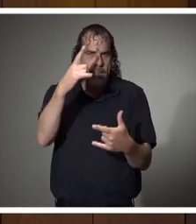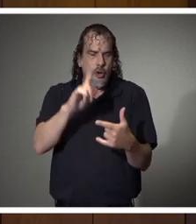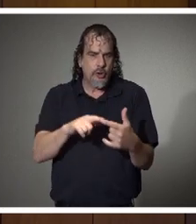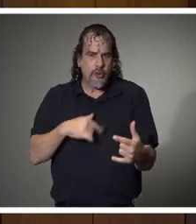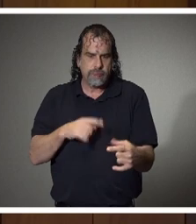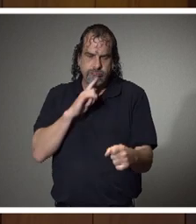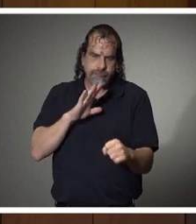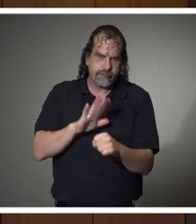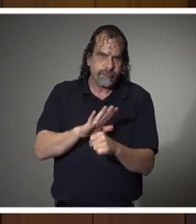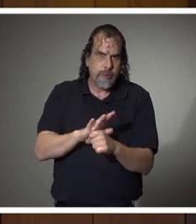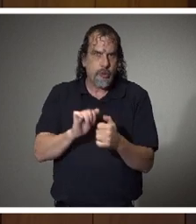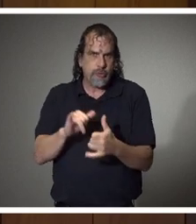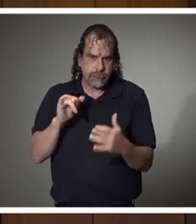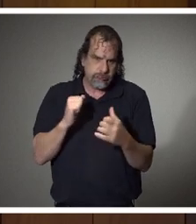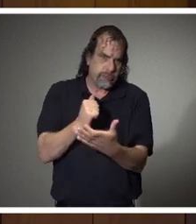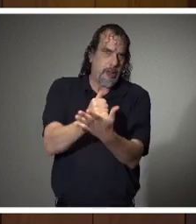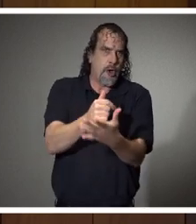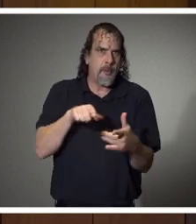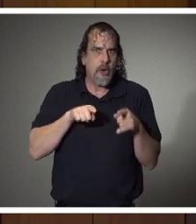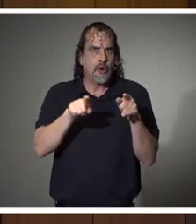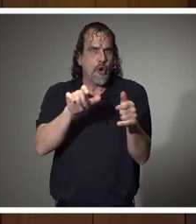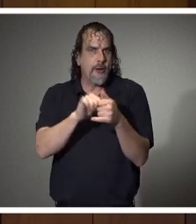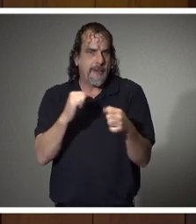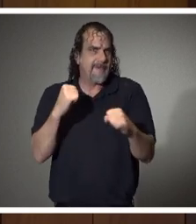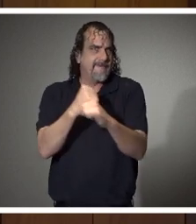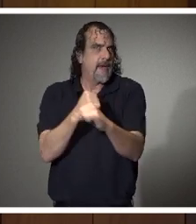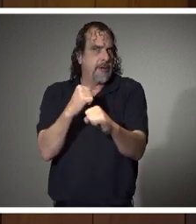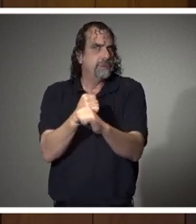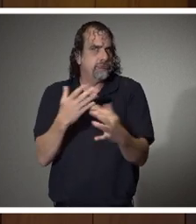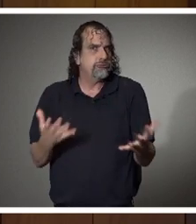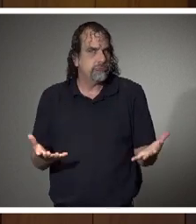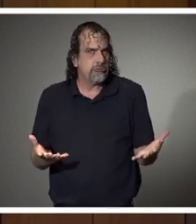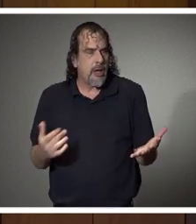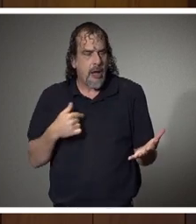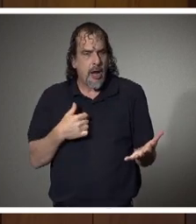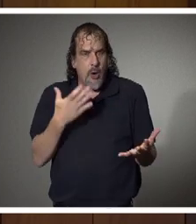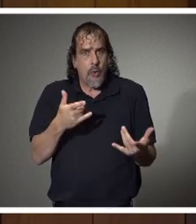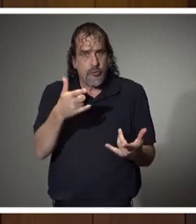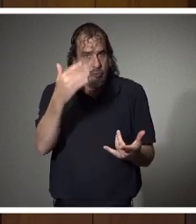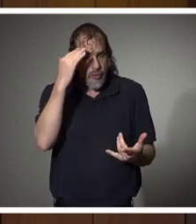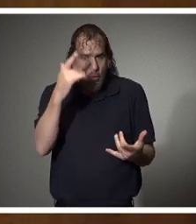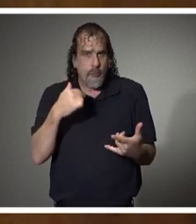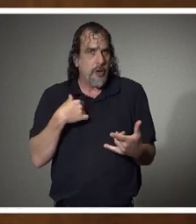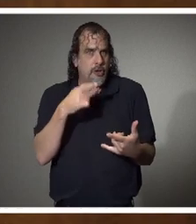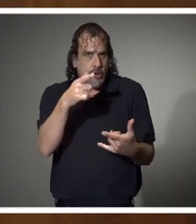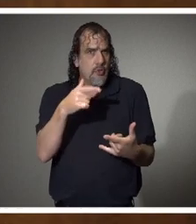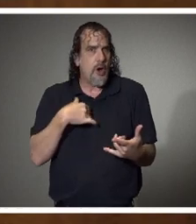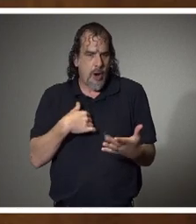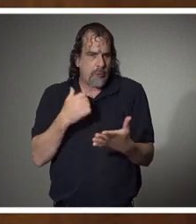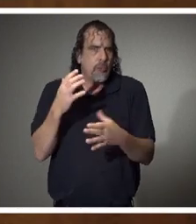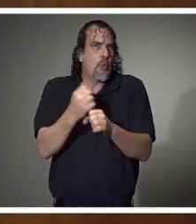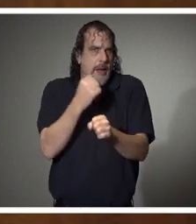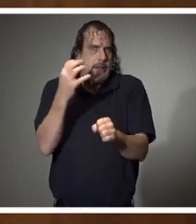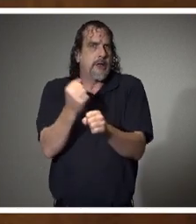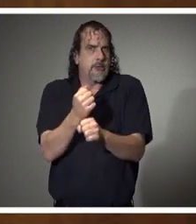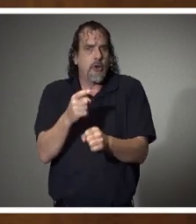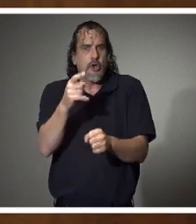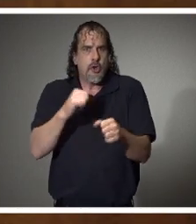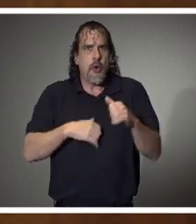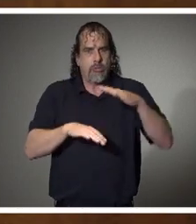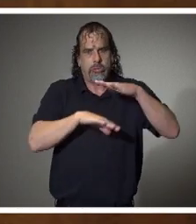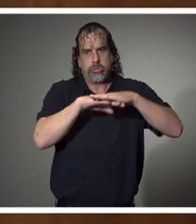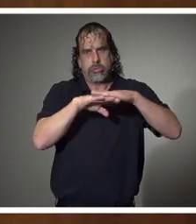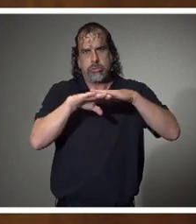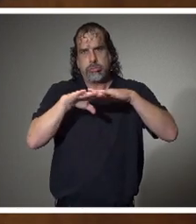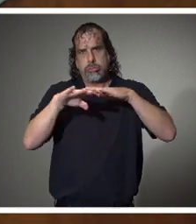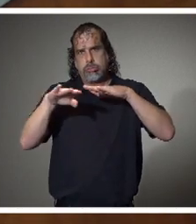this fight, and I want you to know that you are winning. You are flattening the